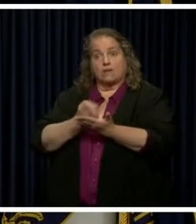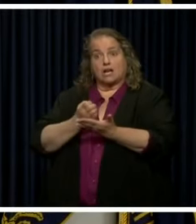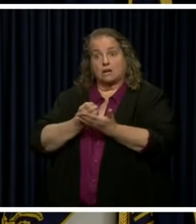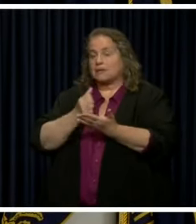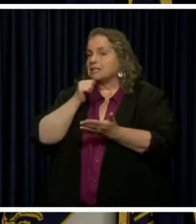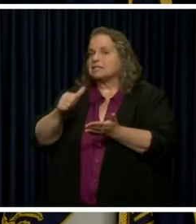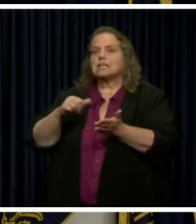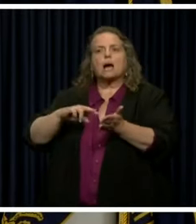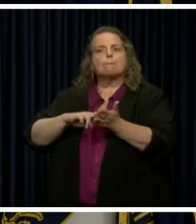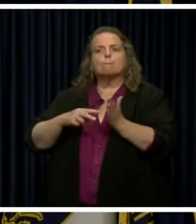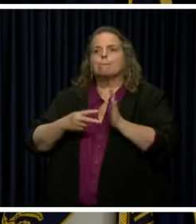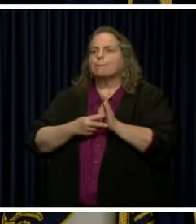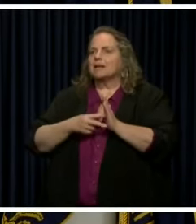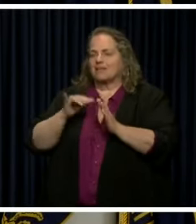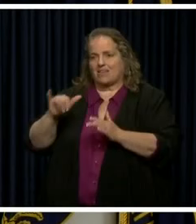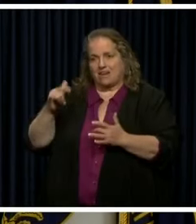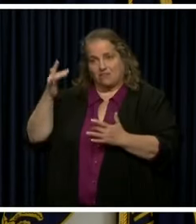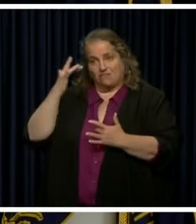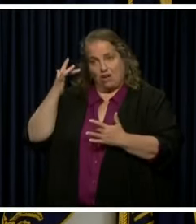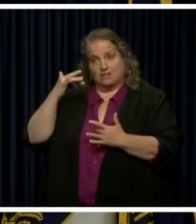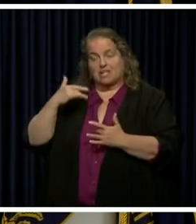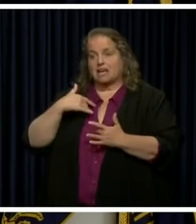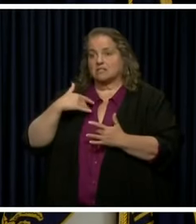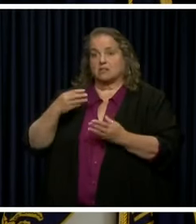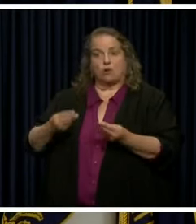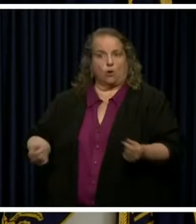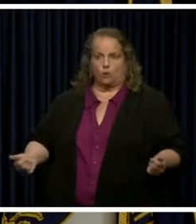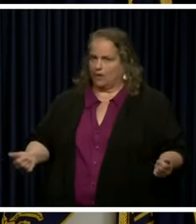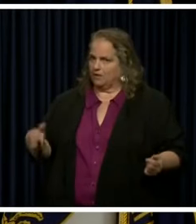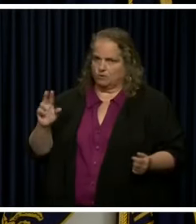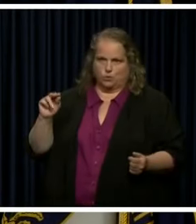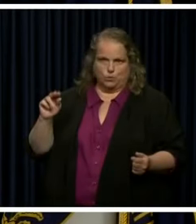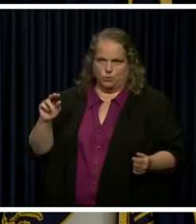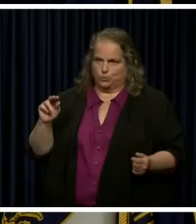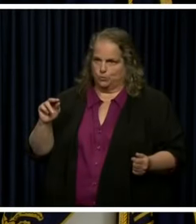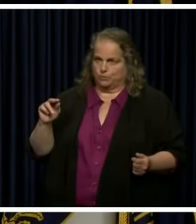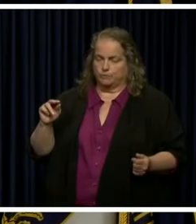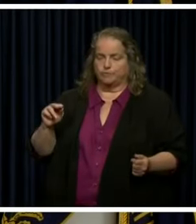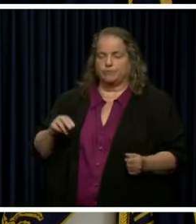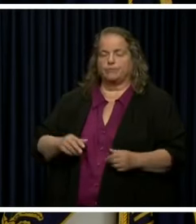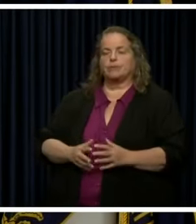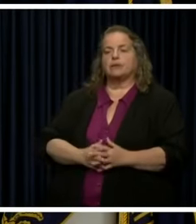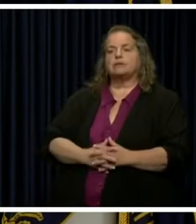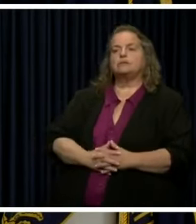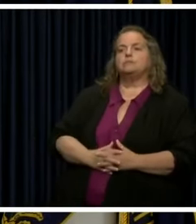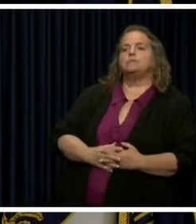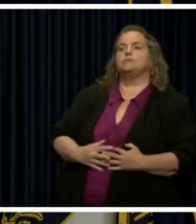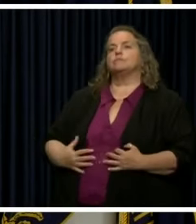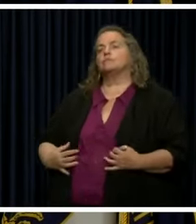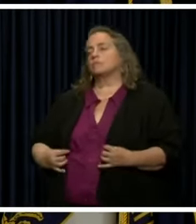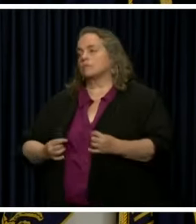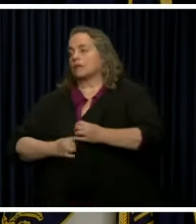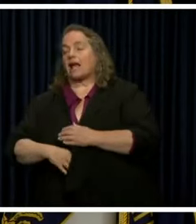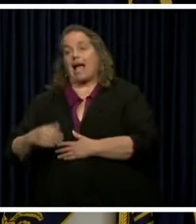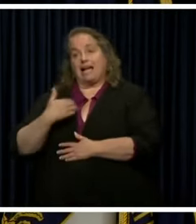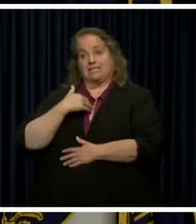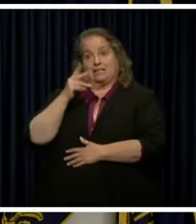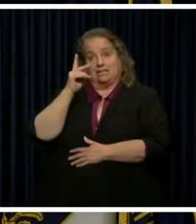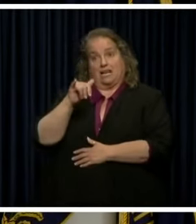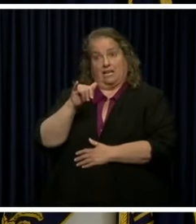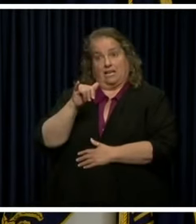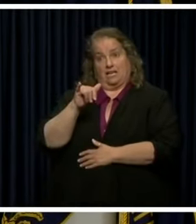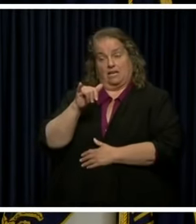don't mean that this virus has gone away. Has Kentucky reached out to the Labor Department regarding the